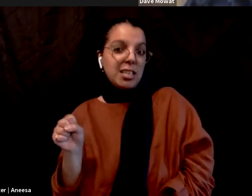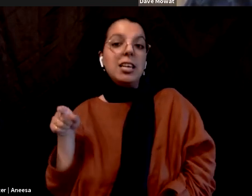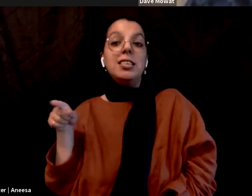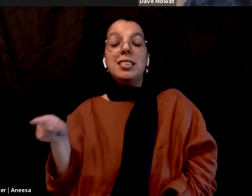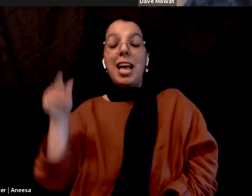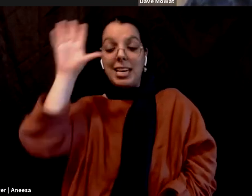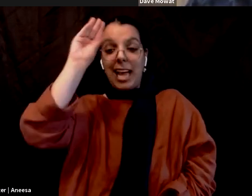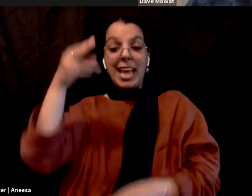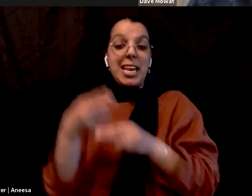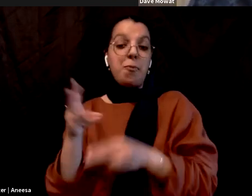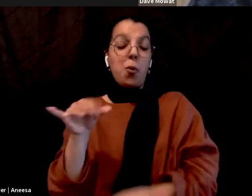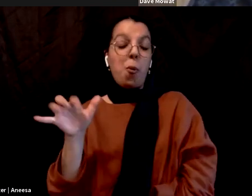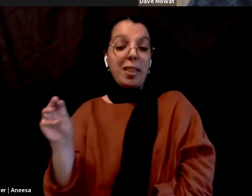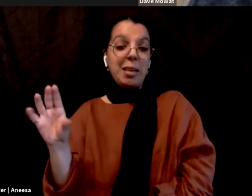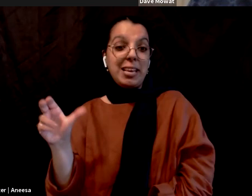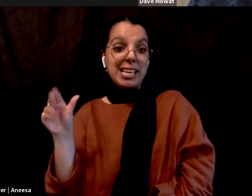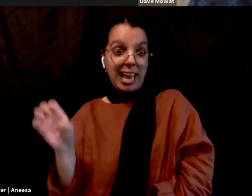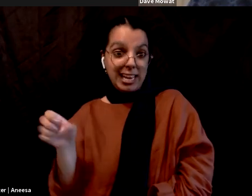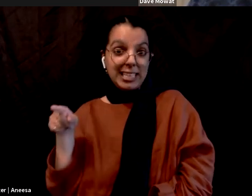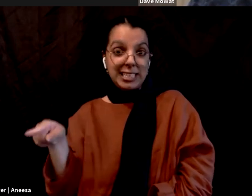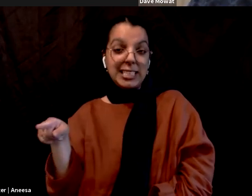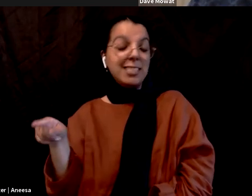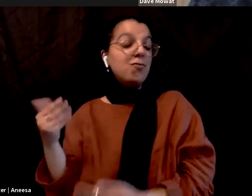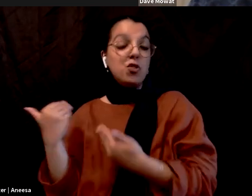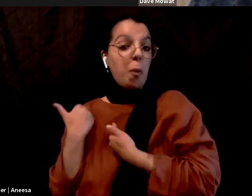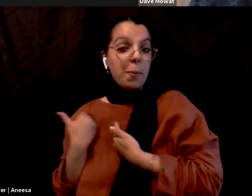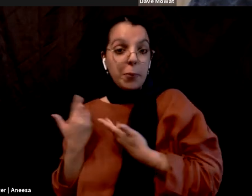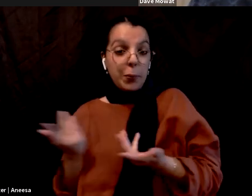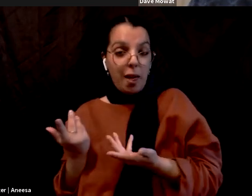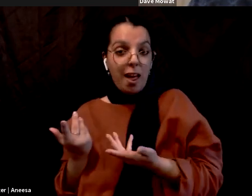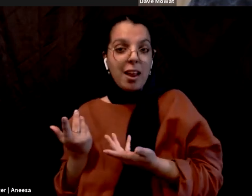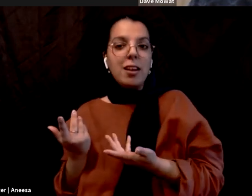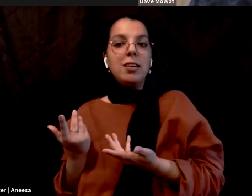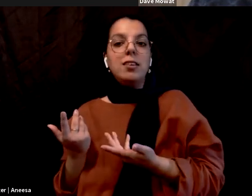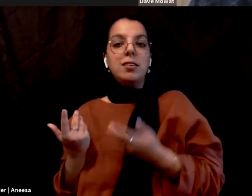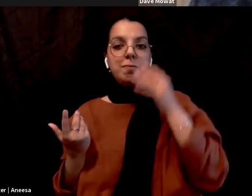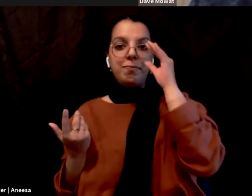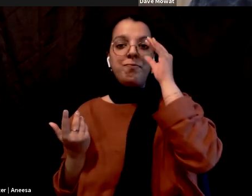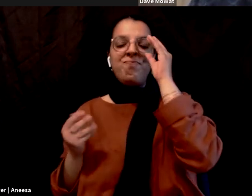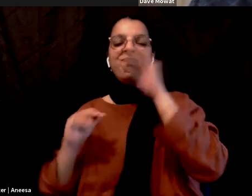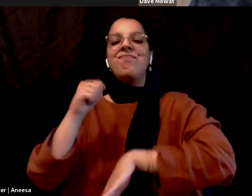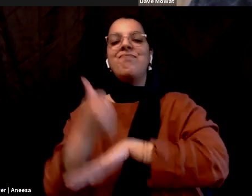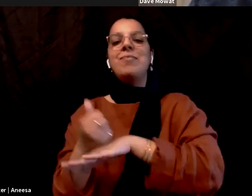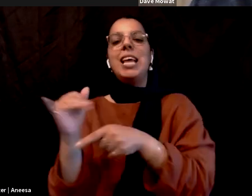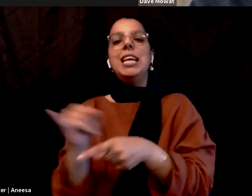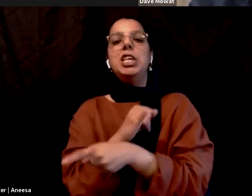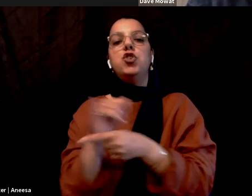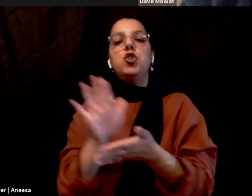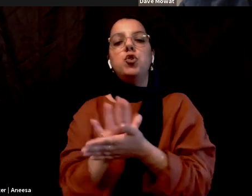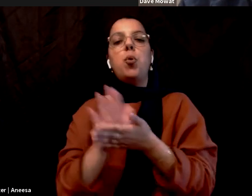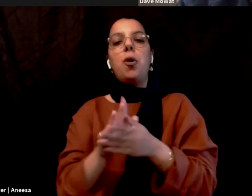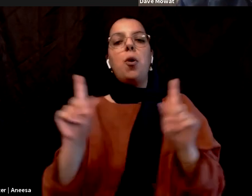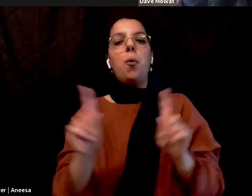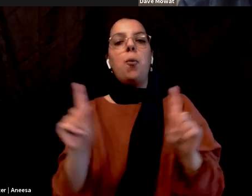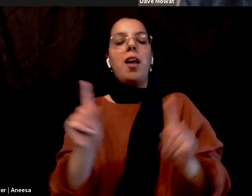Case. And William Case was responsible for helping to establish an industrial school at Alderville First Nation. And